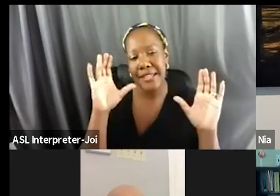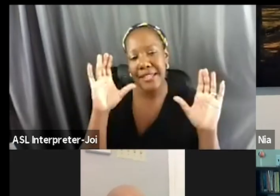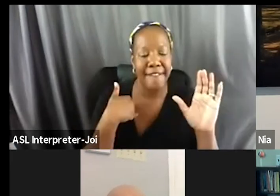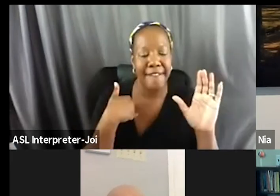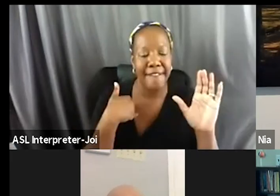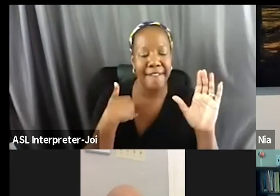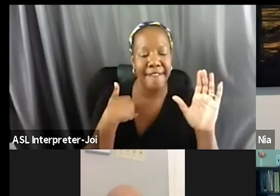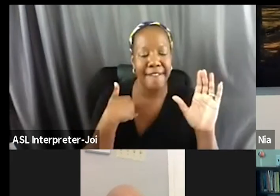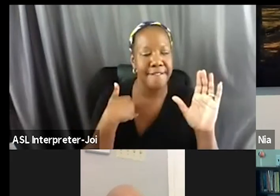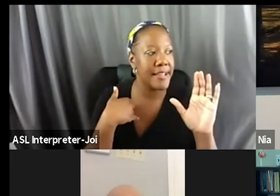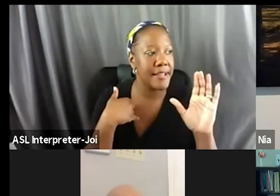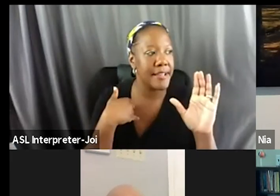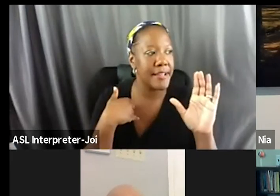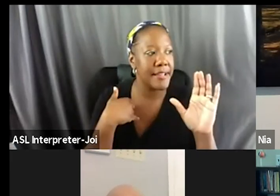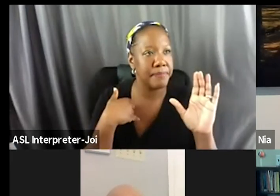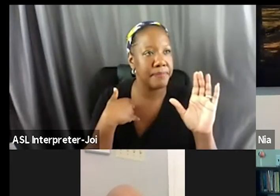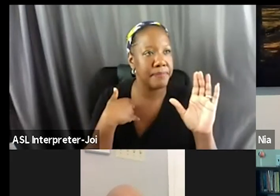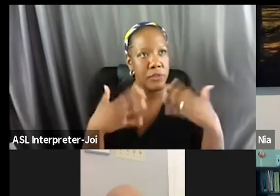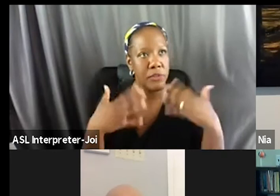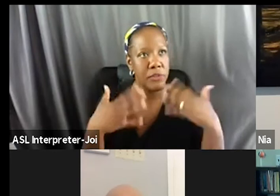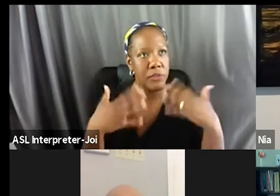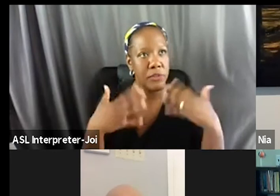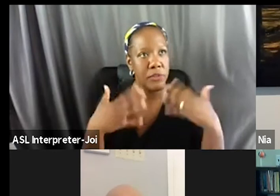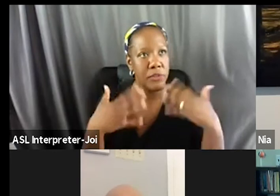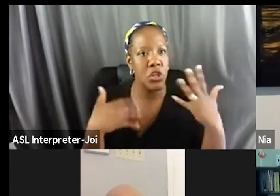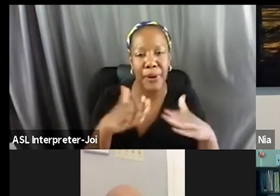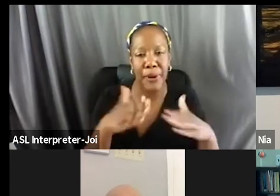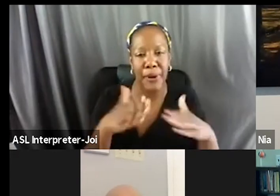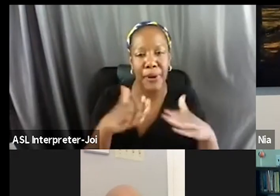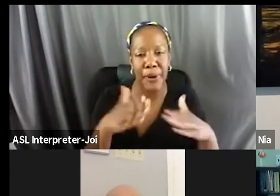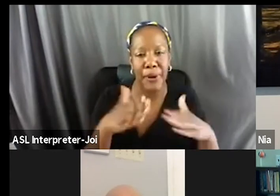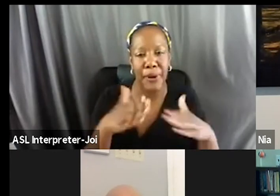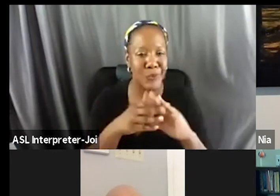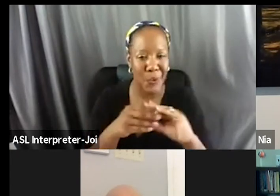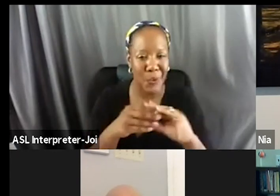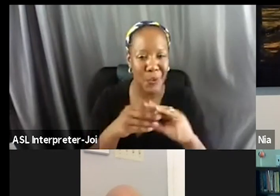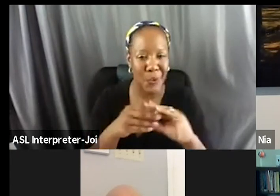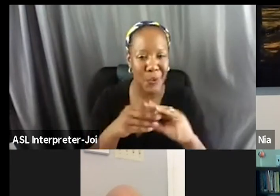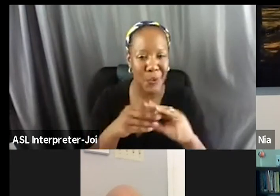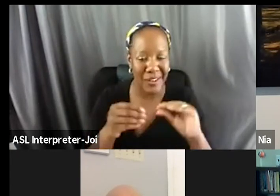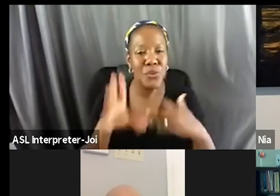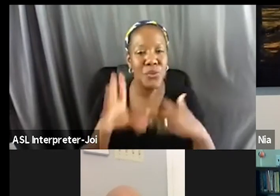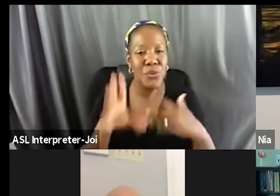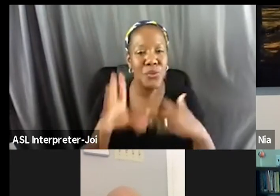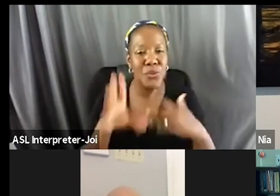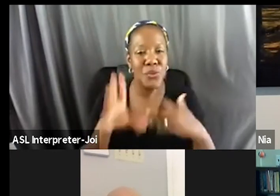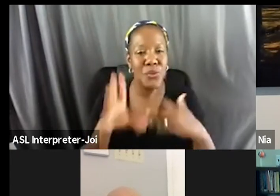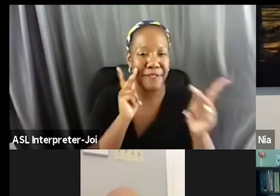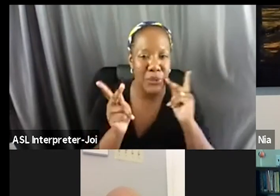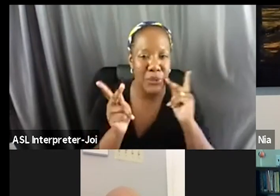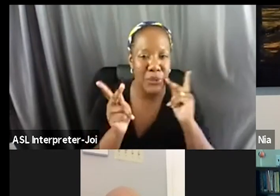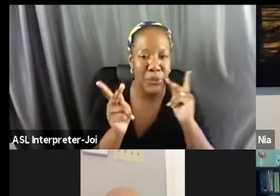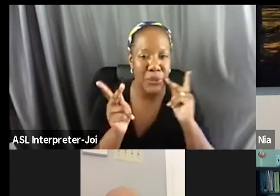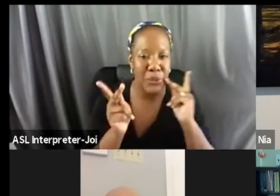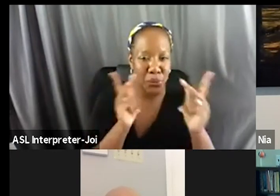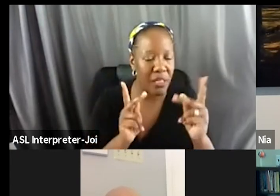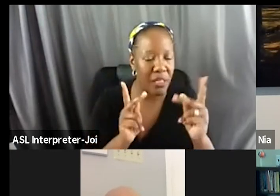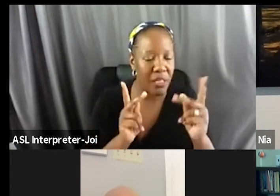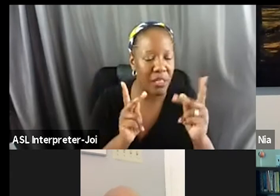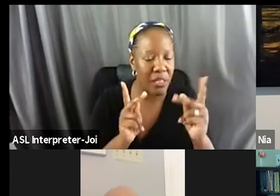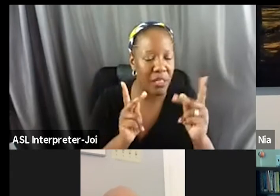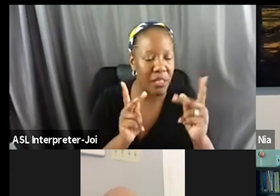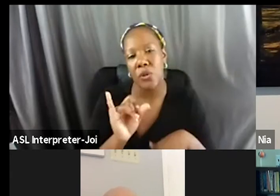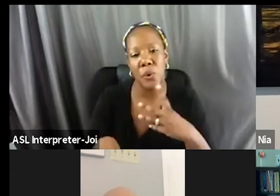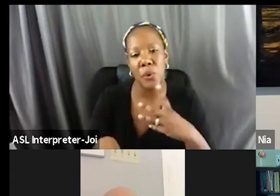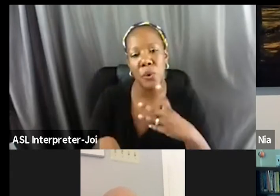it is to break up the stories as well. So it's to add the visual to the story line as well, and then it added some B-roll for